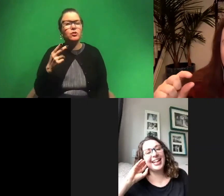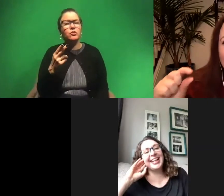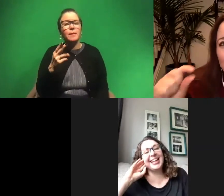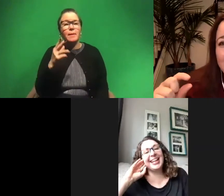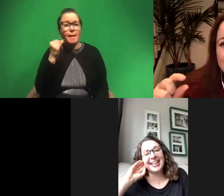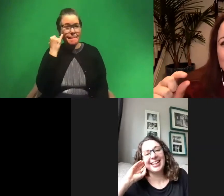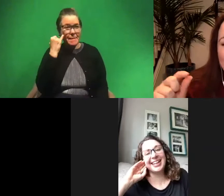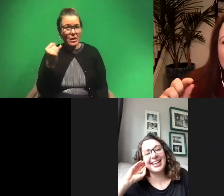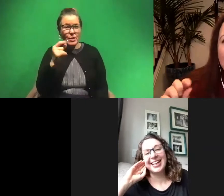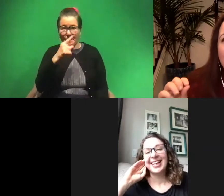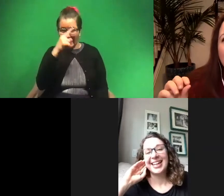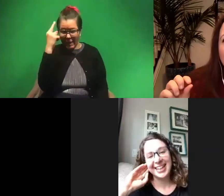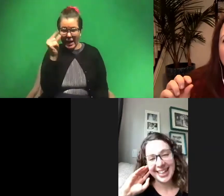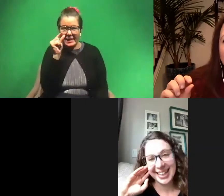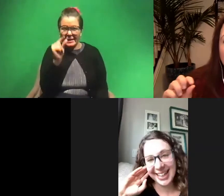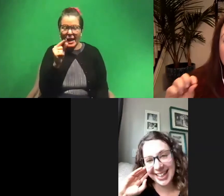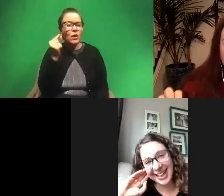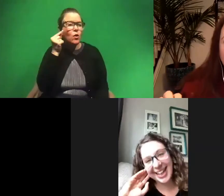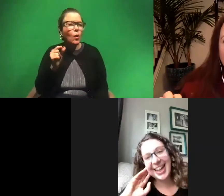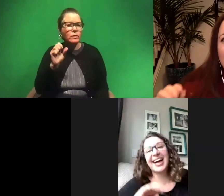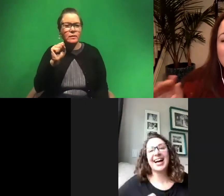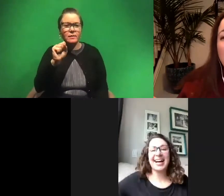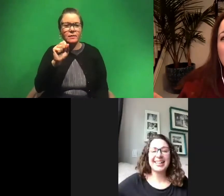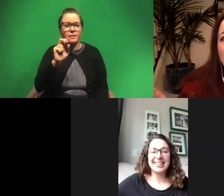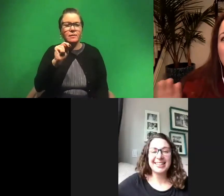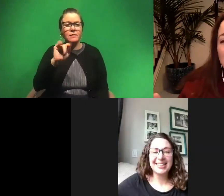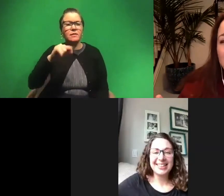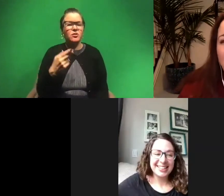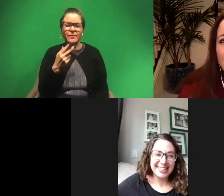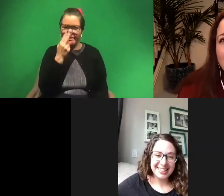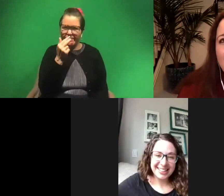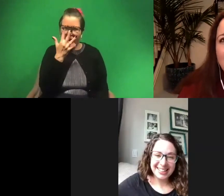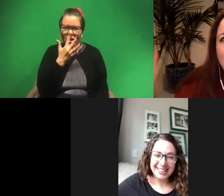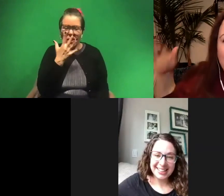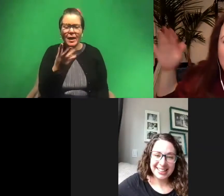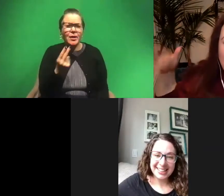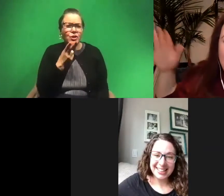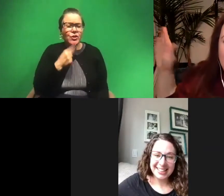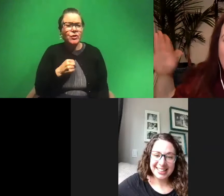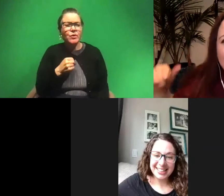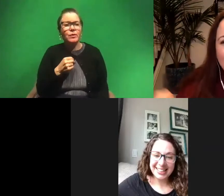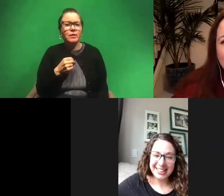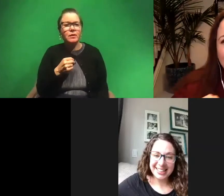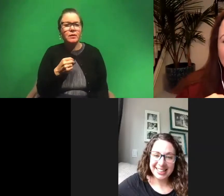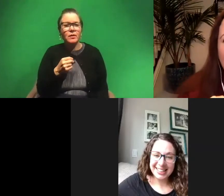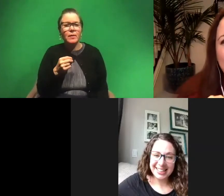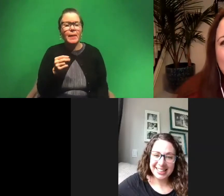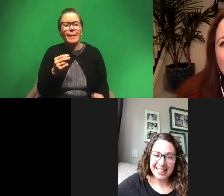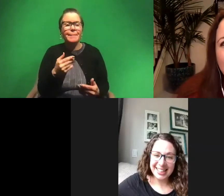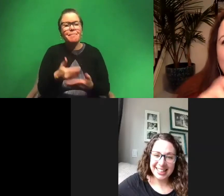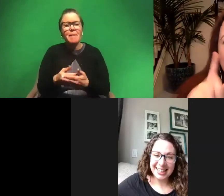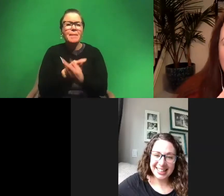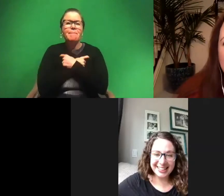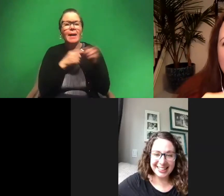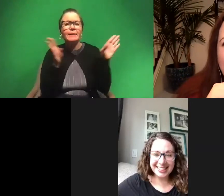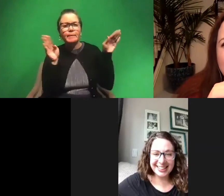tiny golden snitch. They are goofy looking and so cute, and they look like little baby bats, and